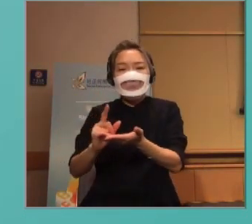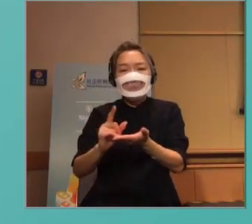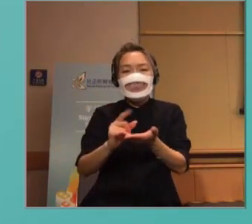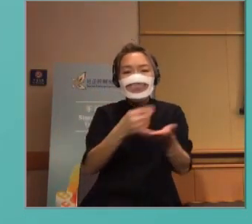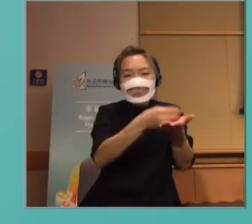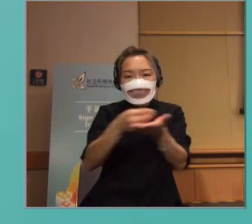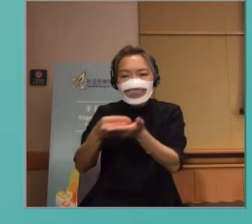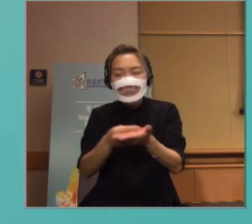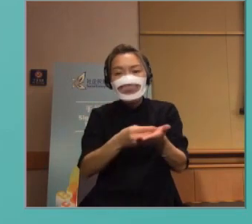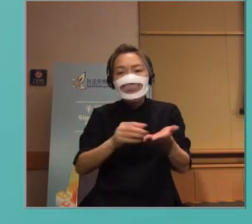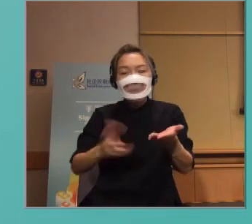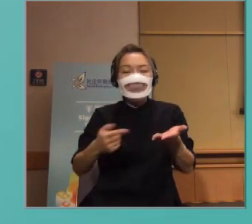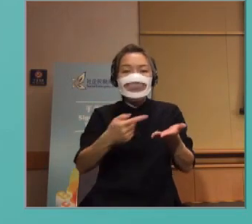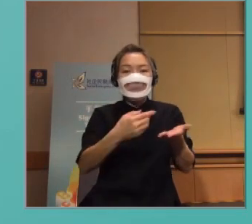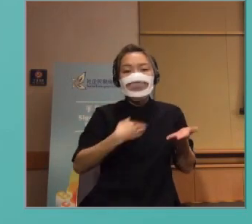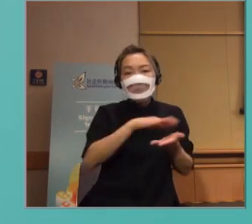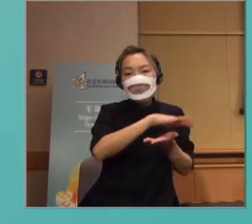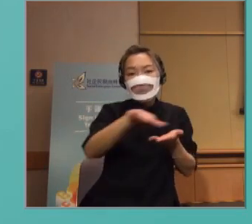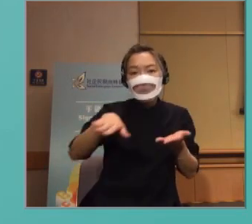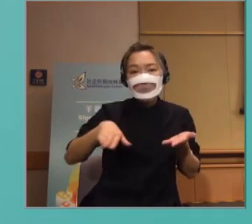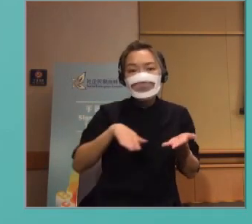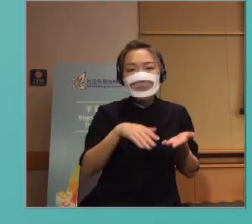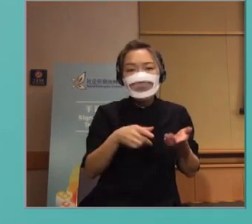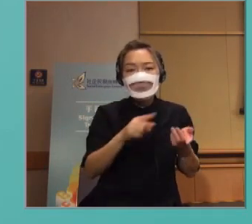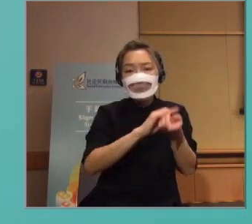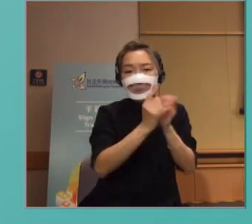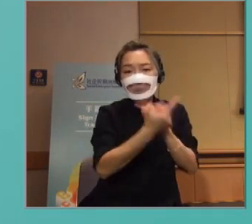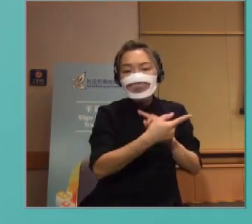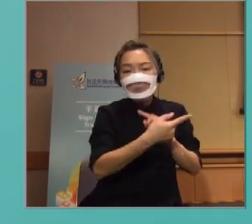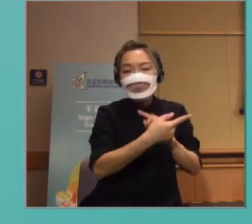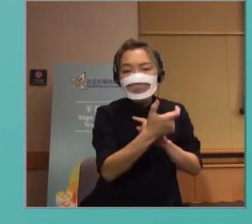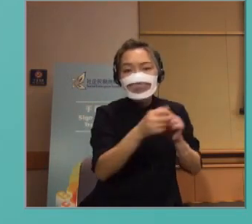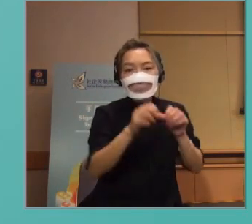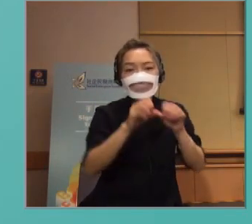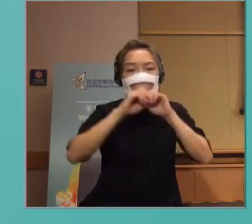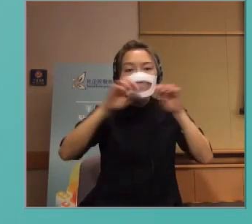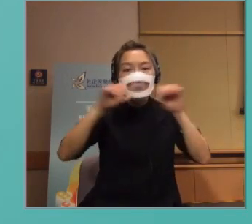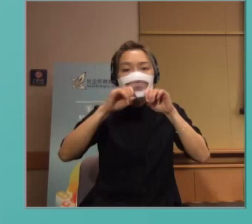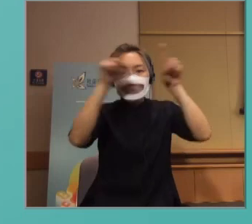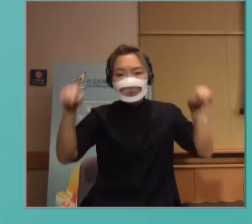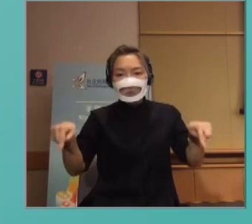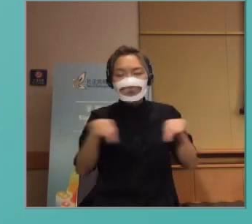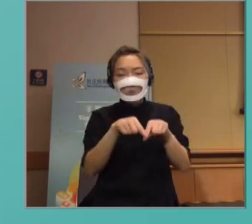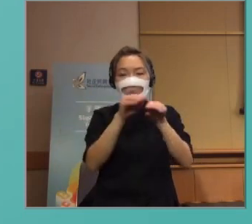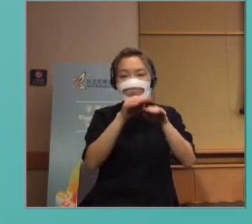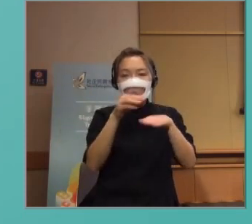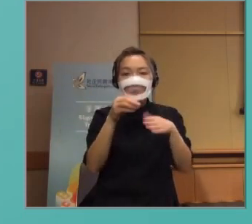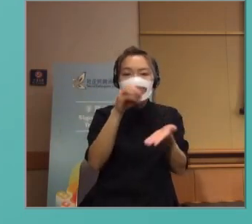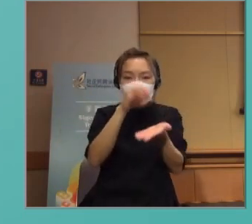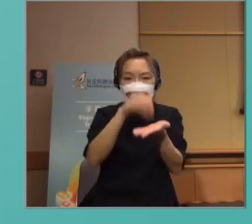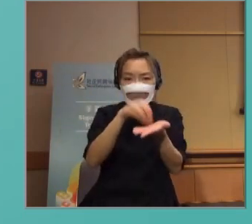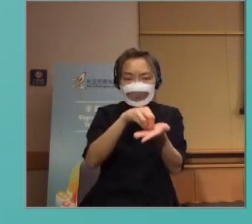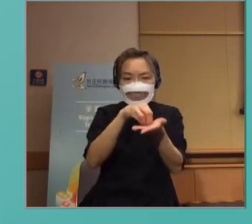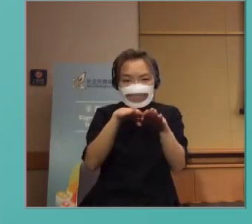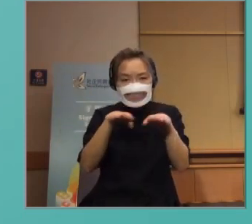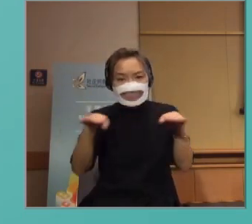basically having a stabilization effect in what we have. So in the future, what I will pivot is